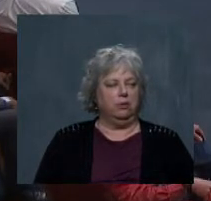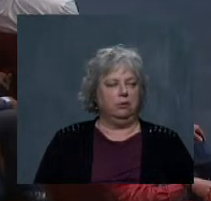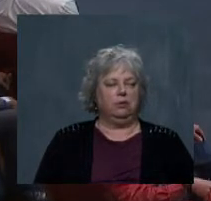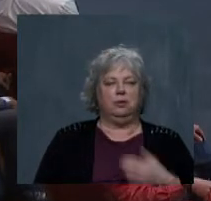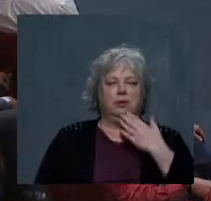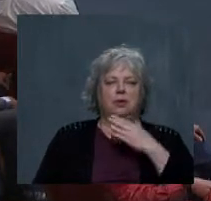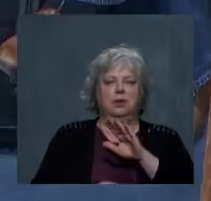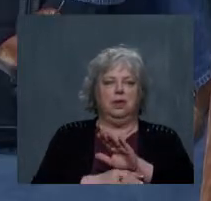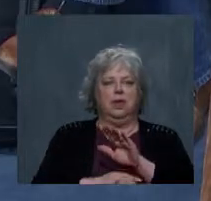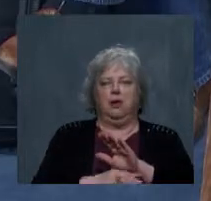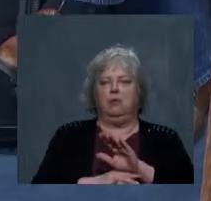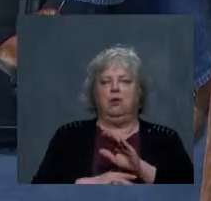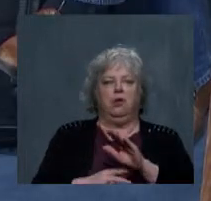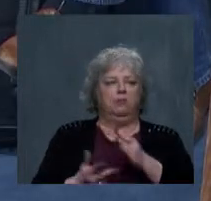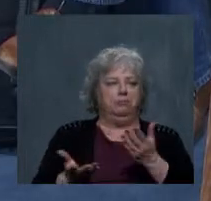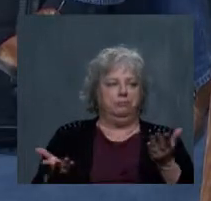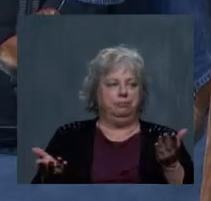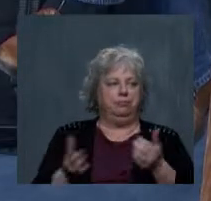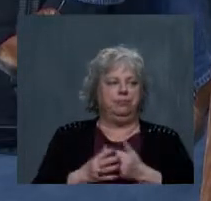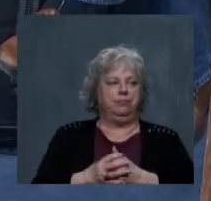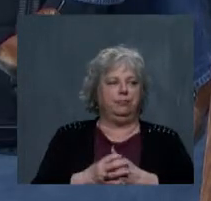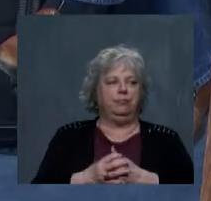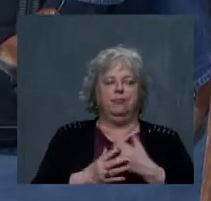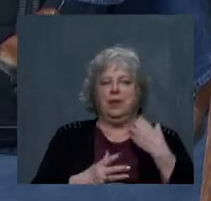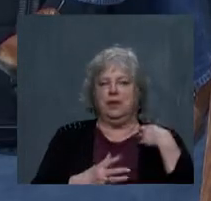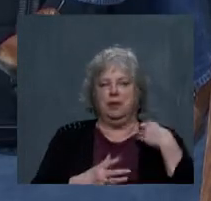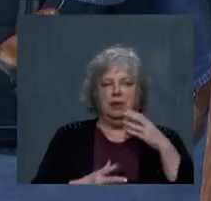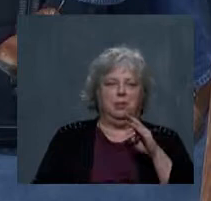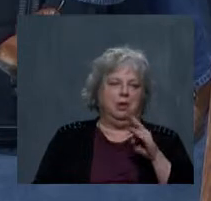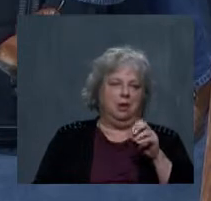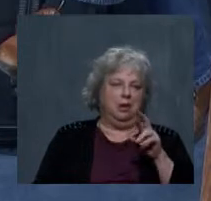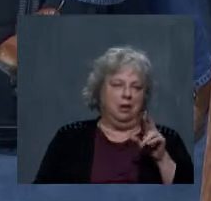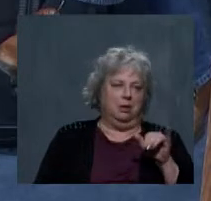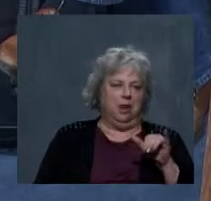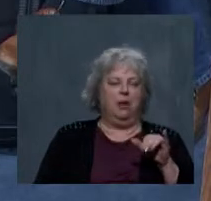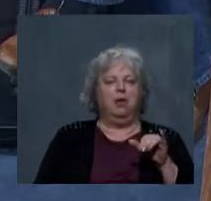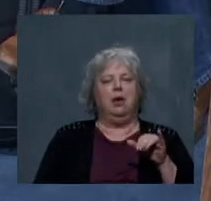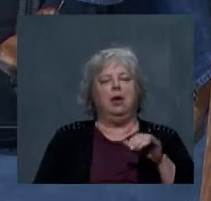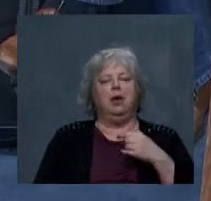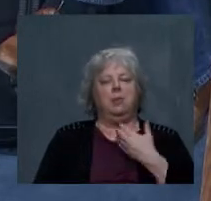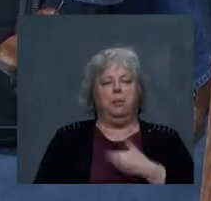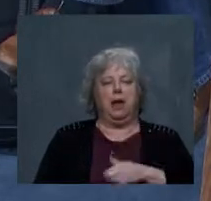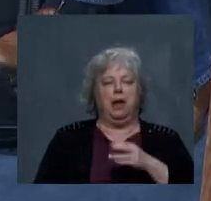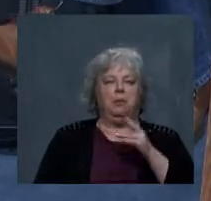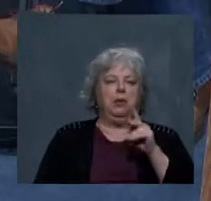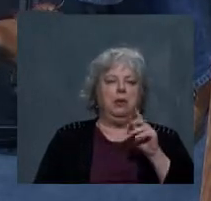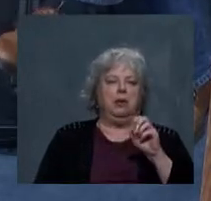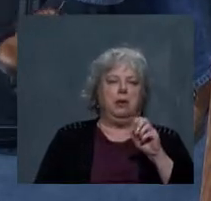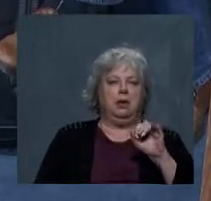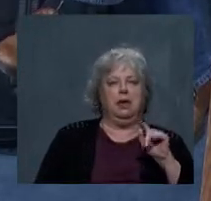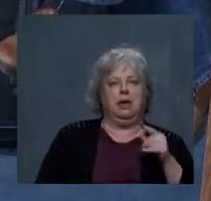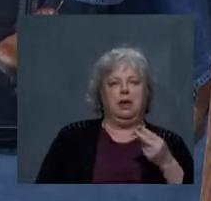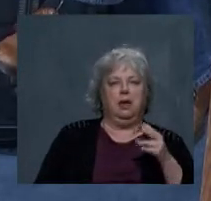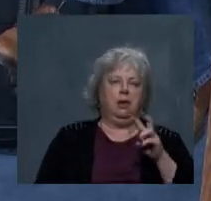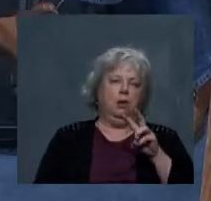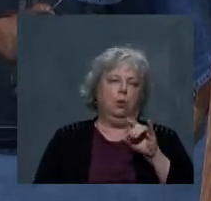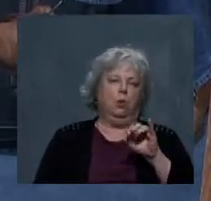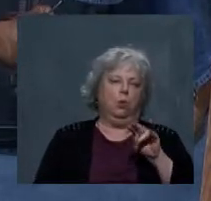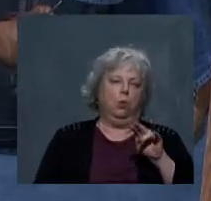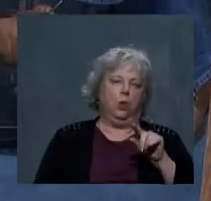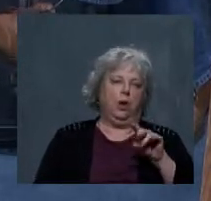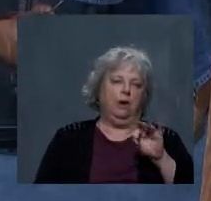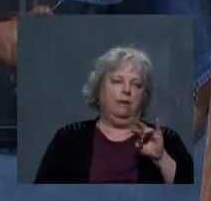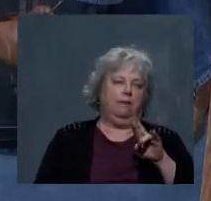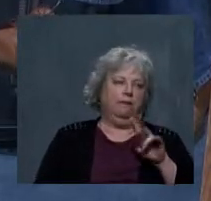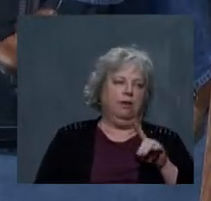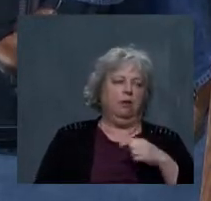Good afternoon, members of the commission and Chairman Berry, Vice Chairman Bubbas. My name is Keith Wingfield. I am the